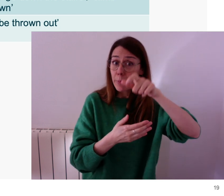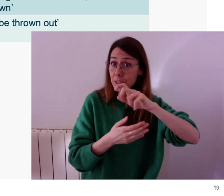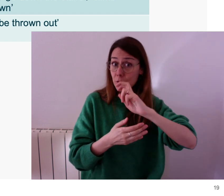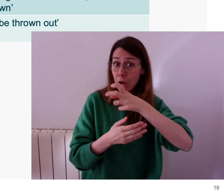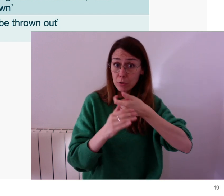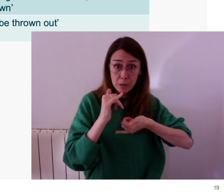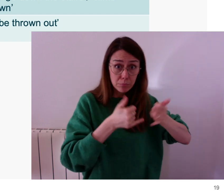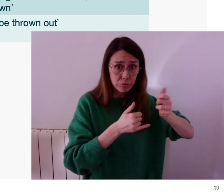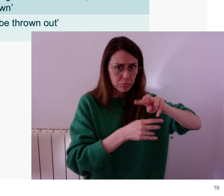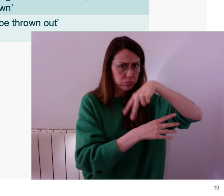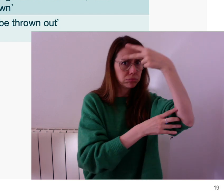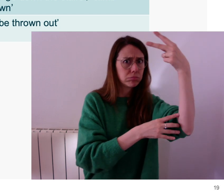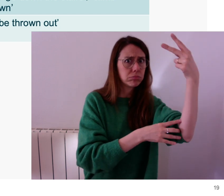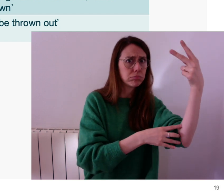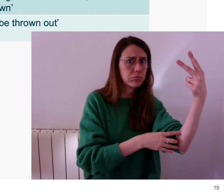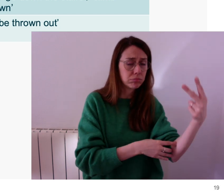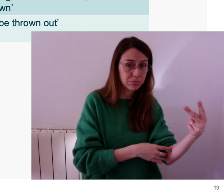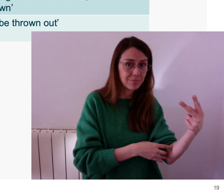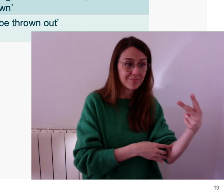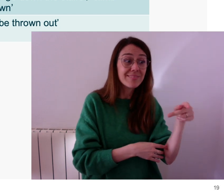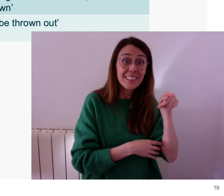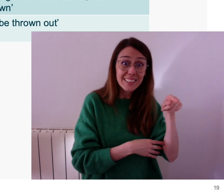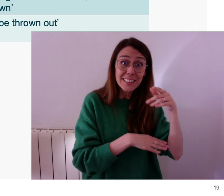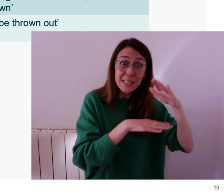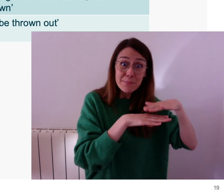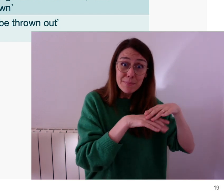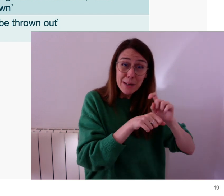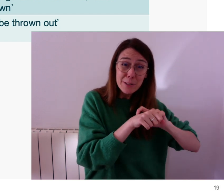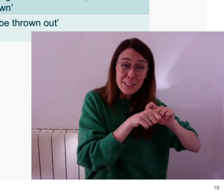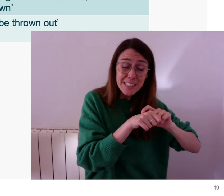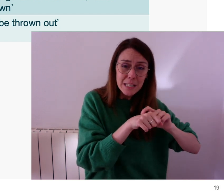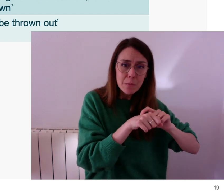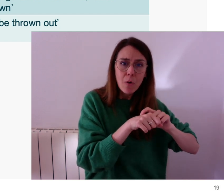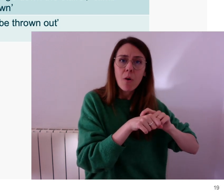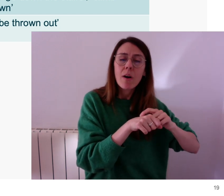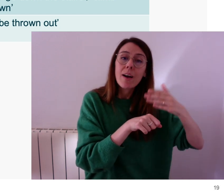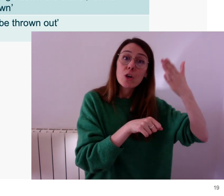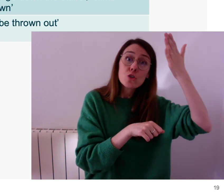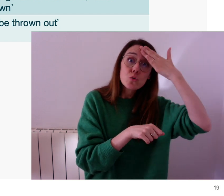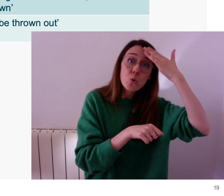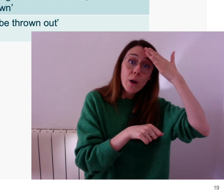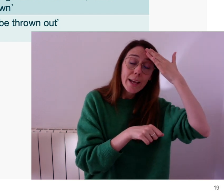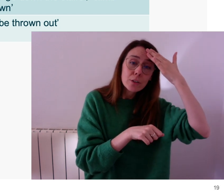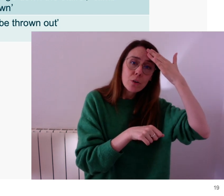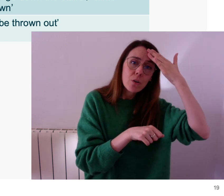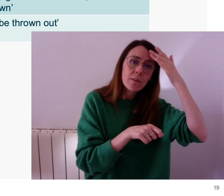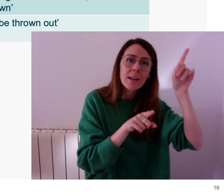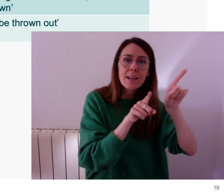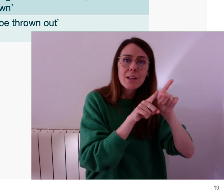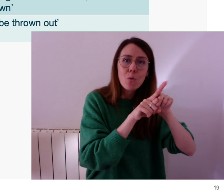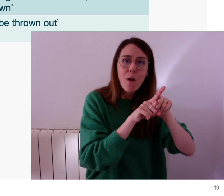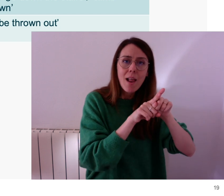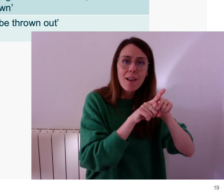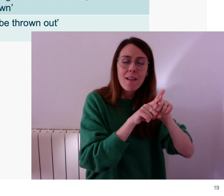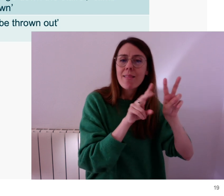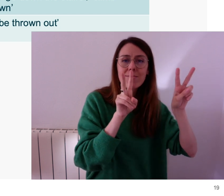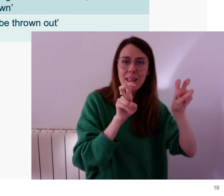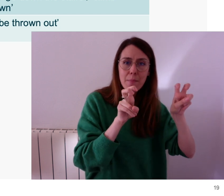correspond to the agent. So verbs like walk, go down the stairs, climb up or